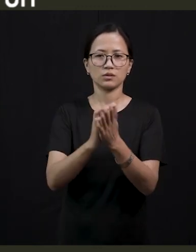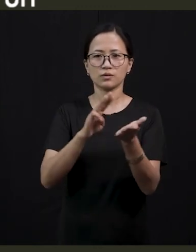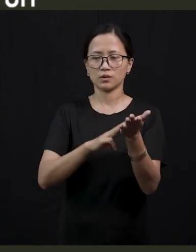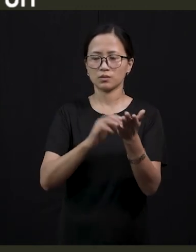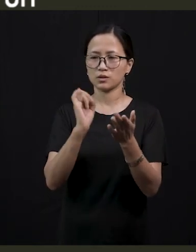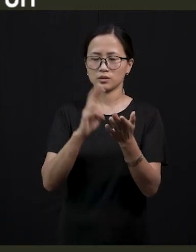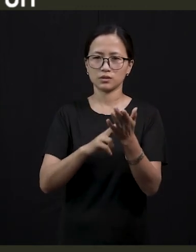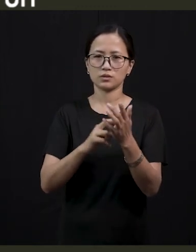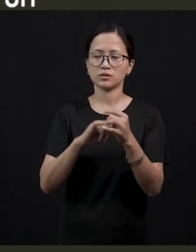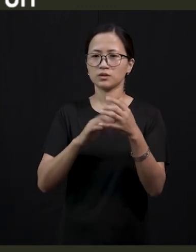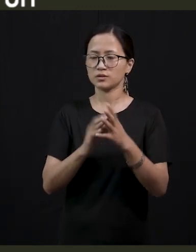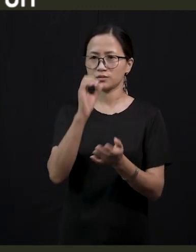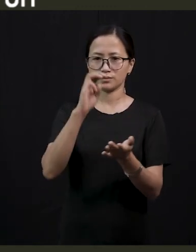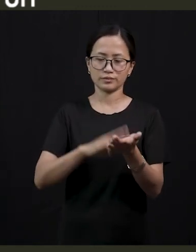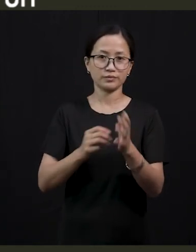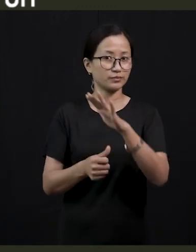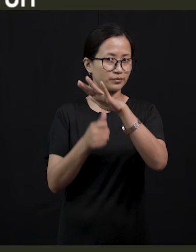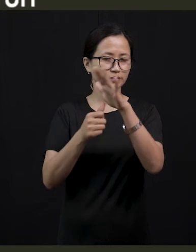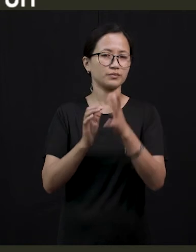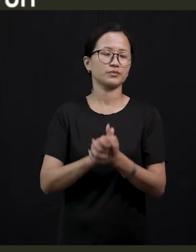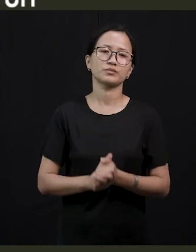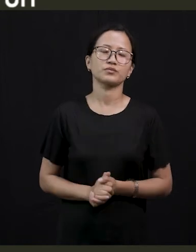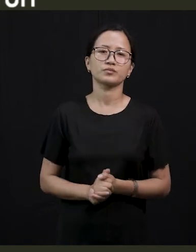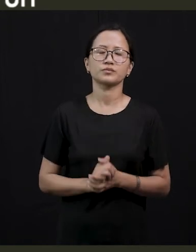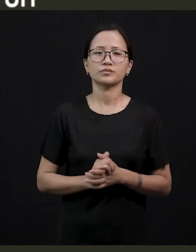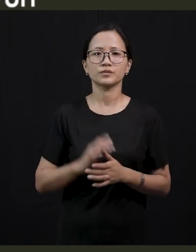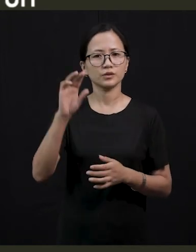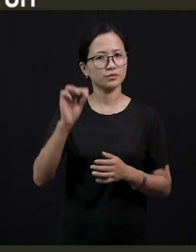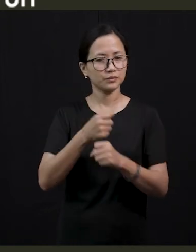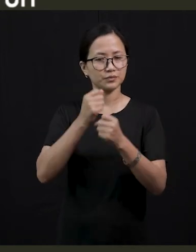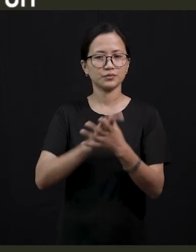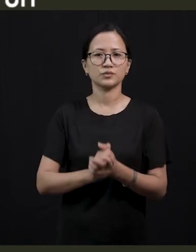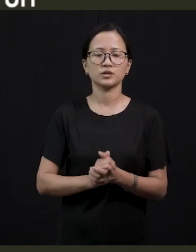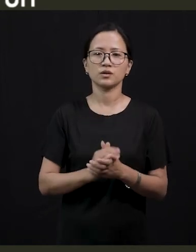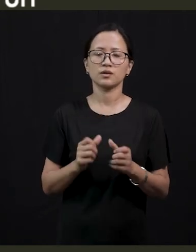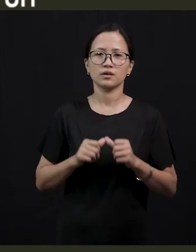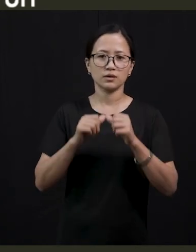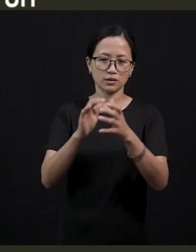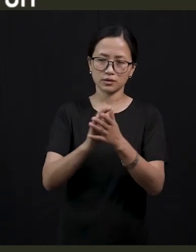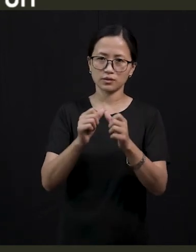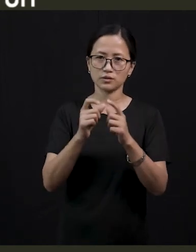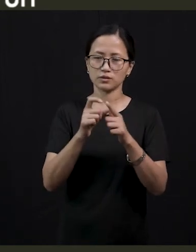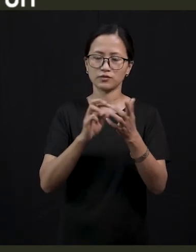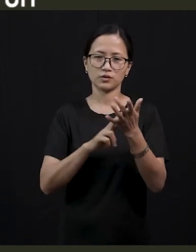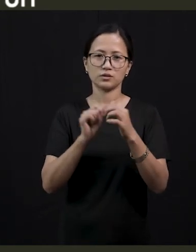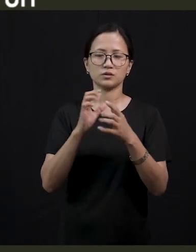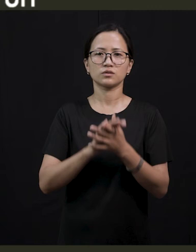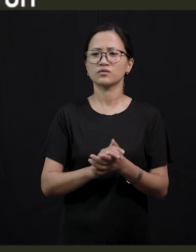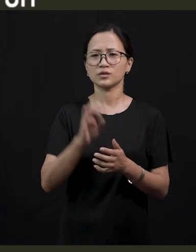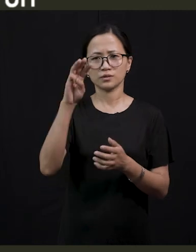ministers. And whatever the Chief Minister does, he does based on the advice of his council of